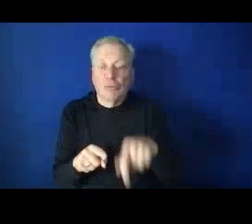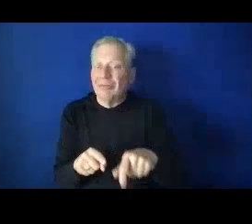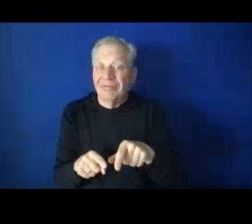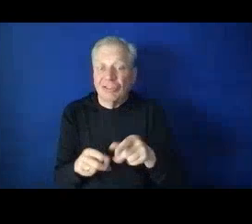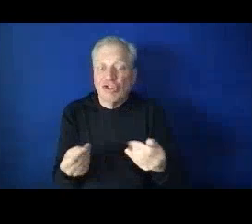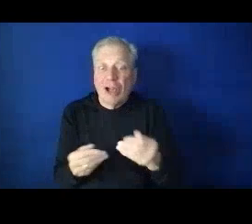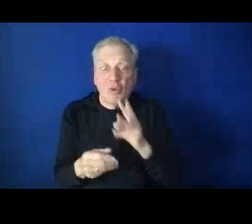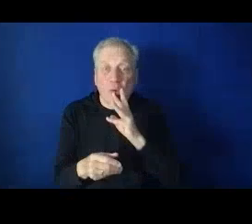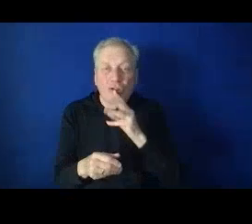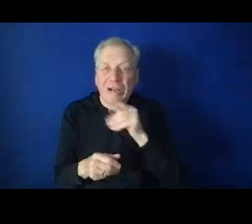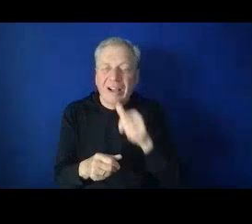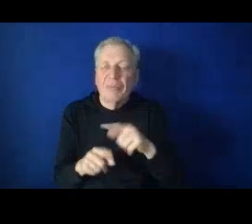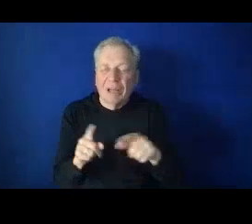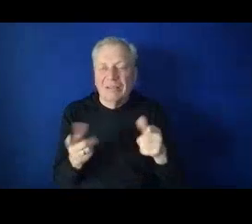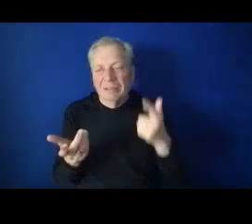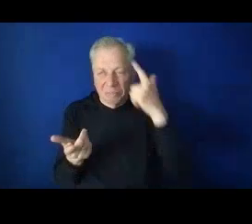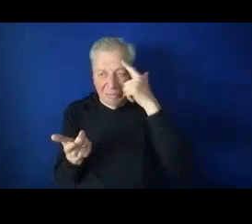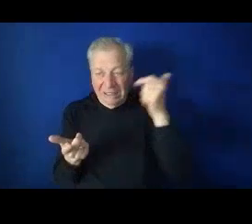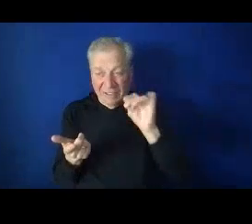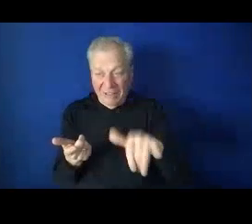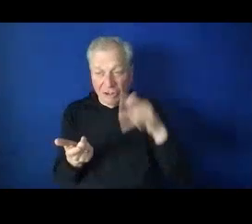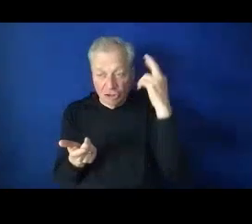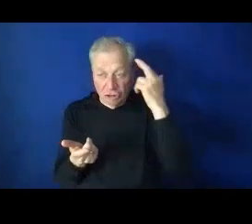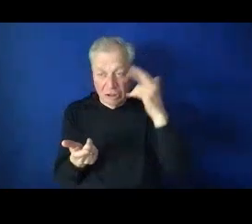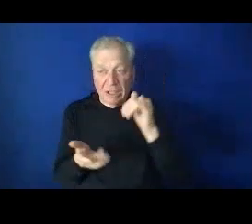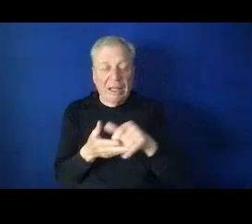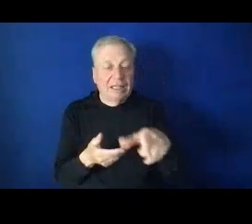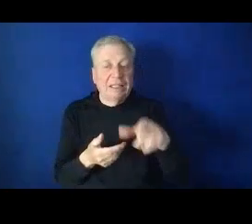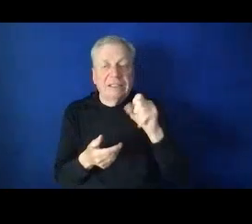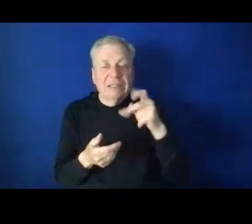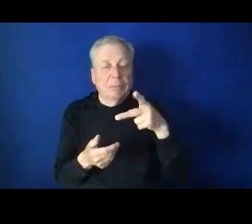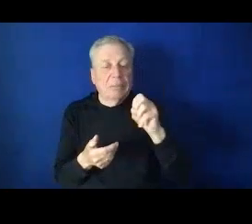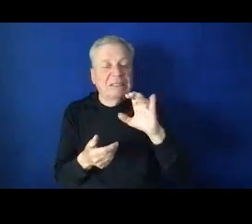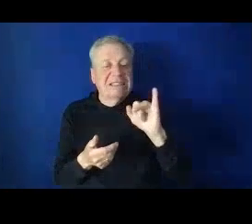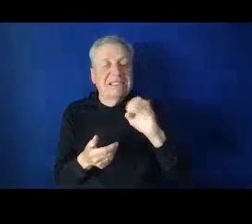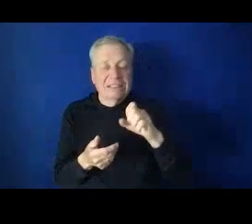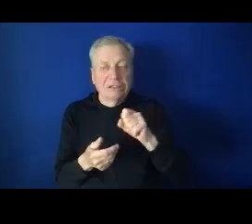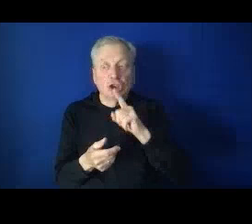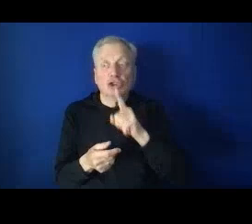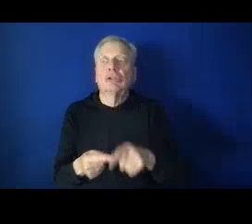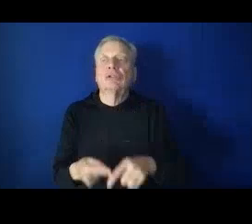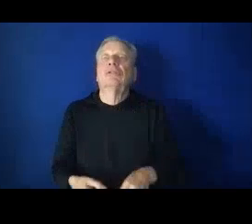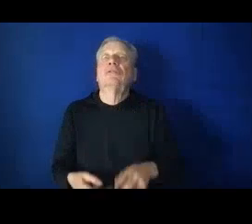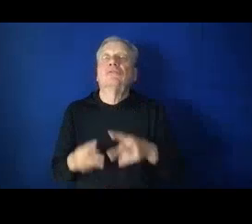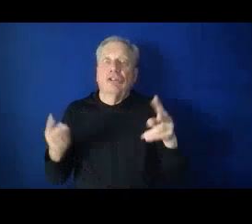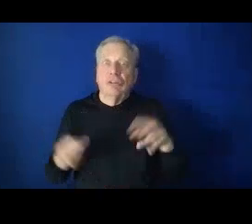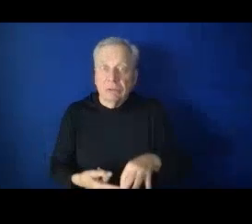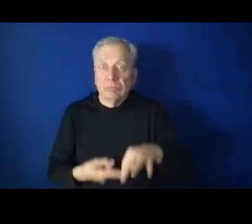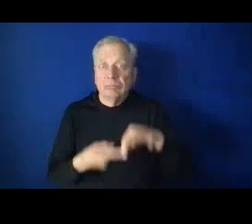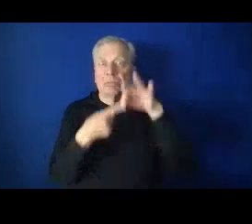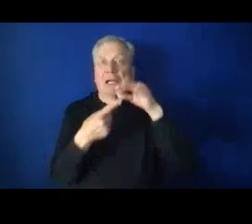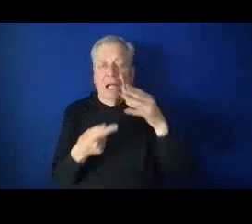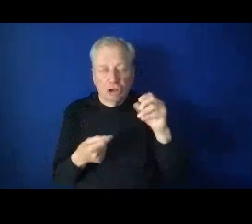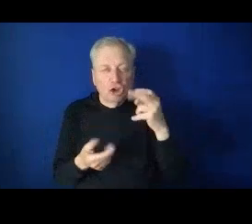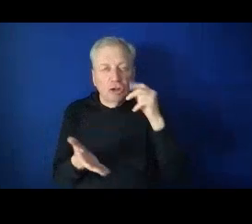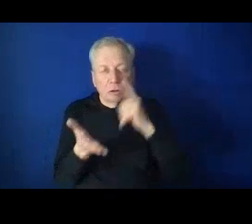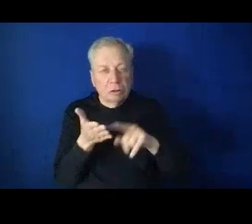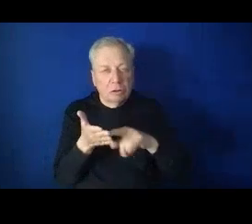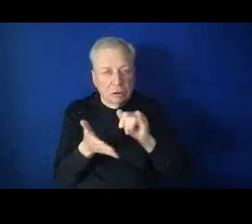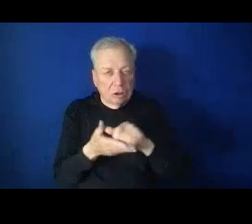essentially. And because of that, that species, that location is really special. And she's found it's the only one